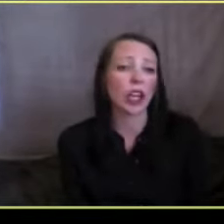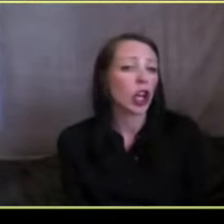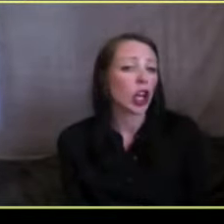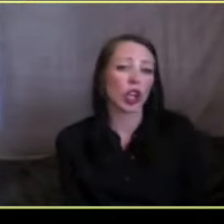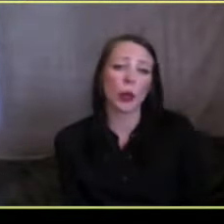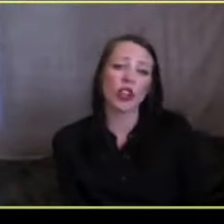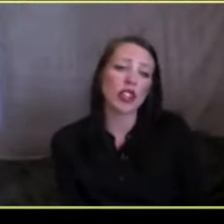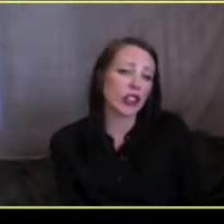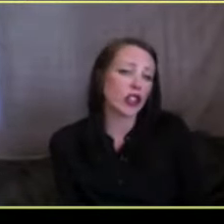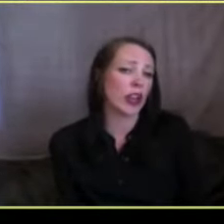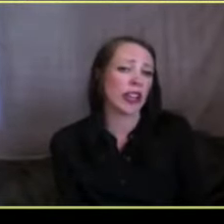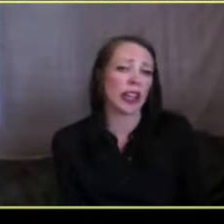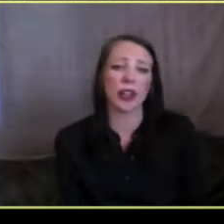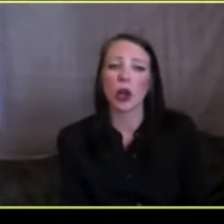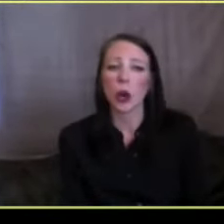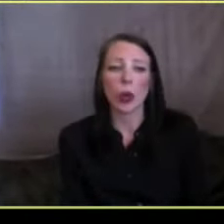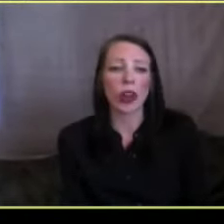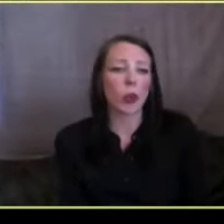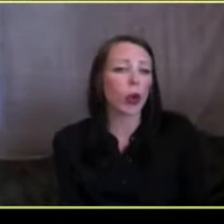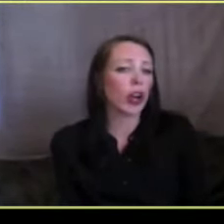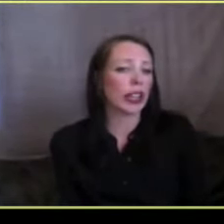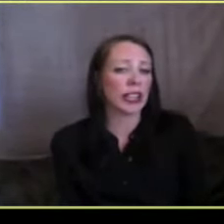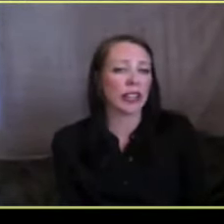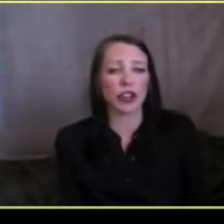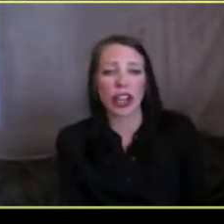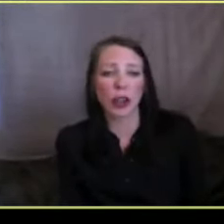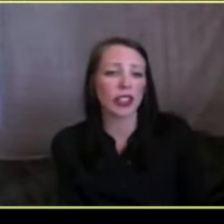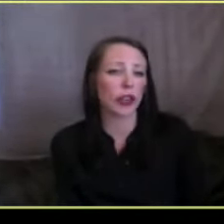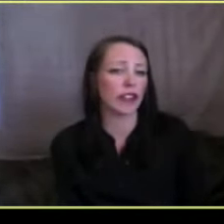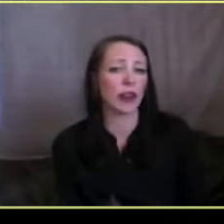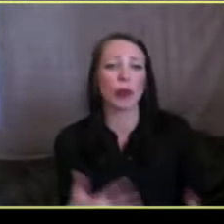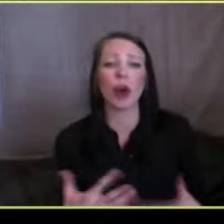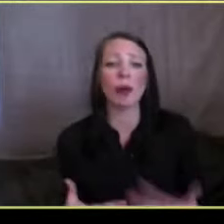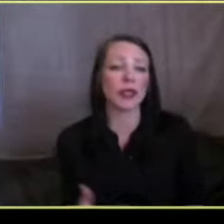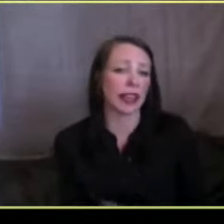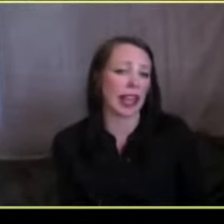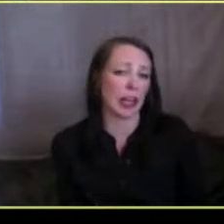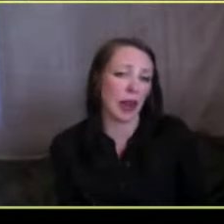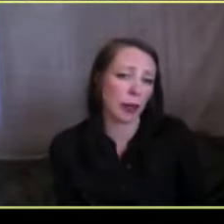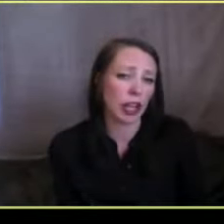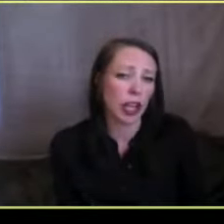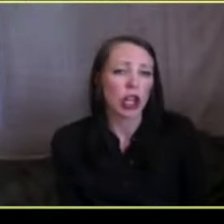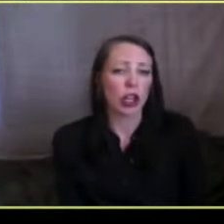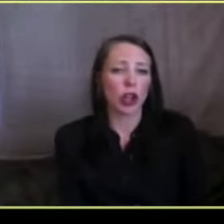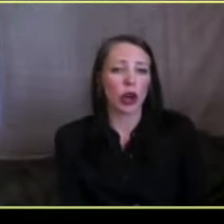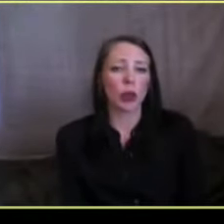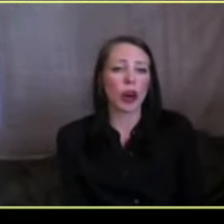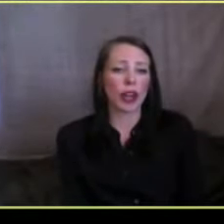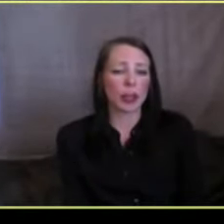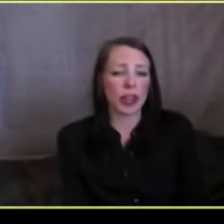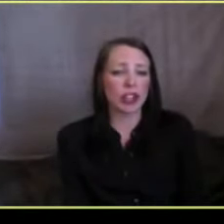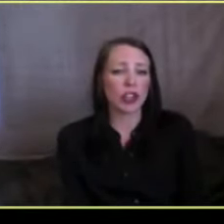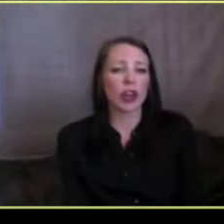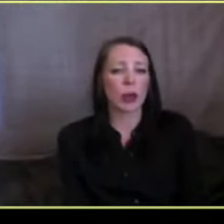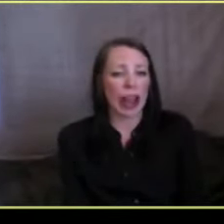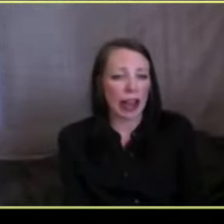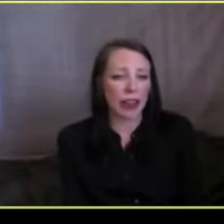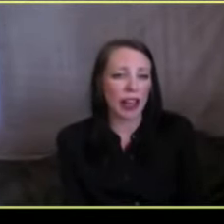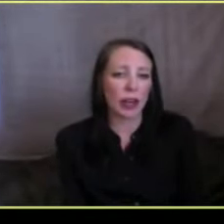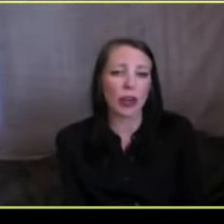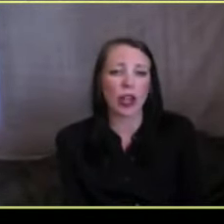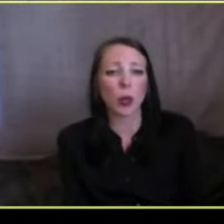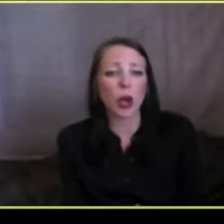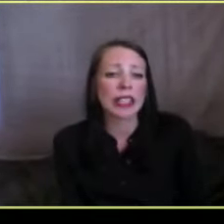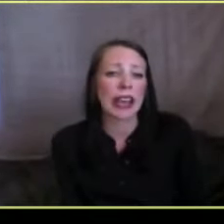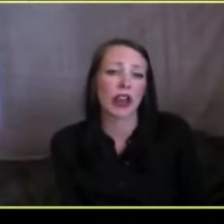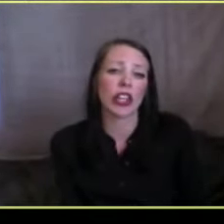tried, with gesturing and with work and different challenges or different problems that came up. We wanted to make sure that we had that